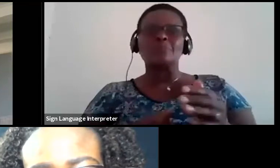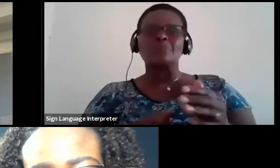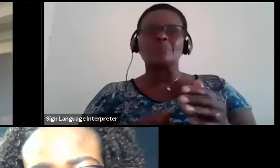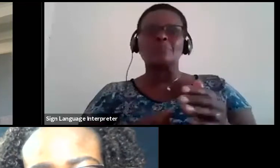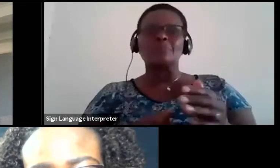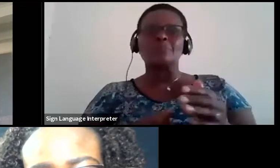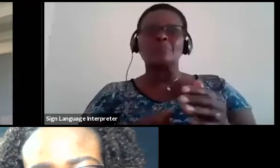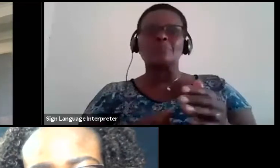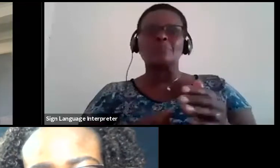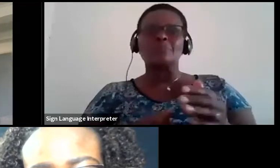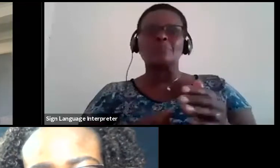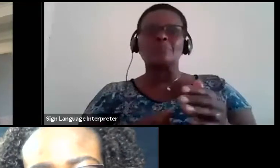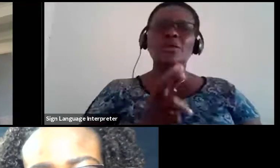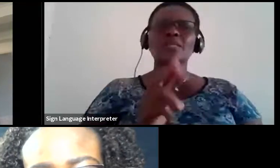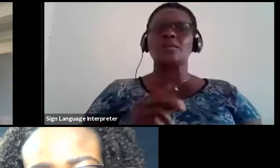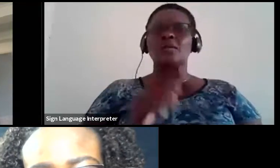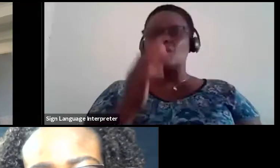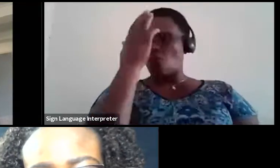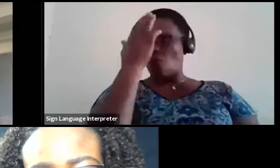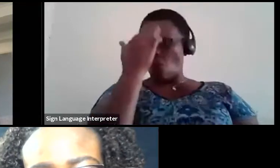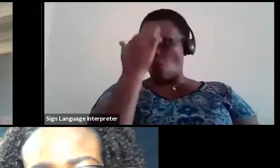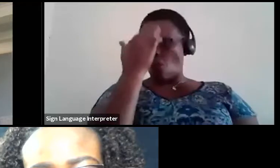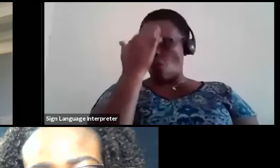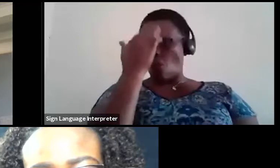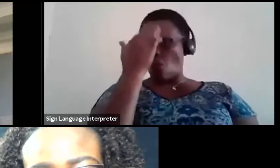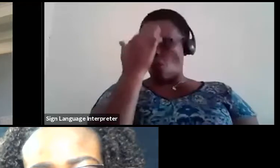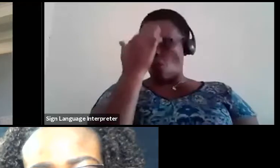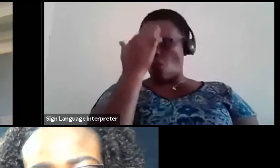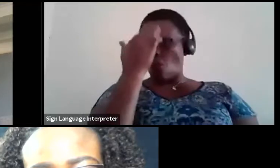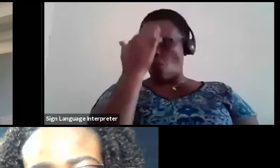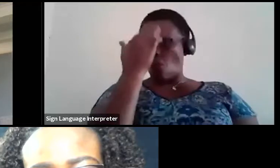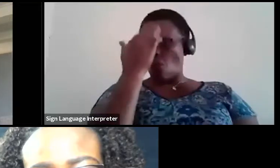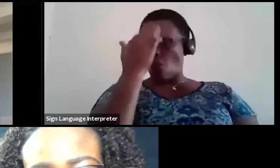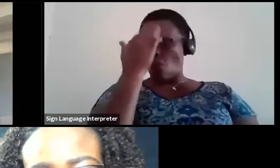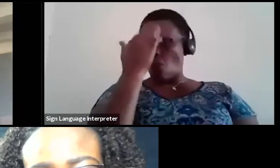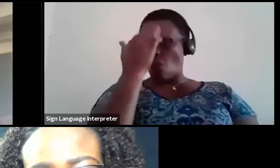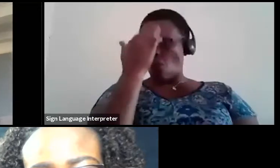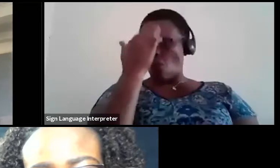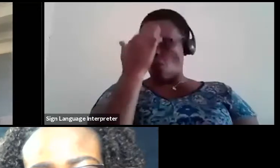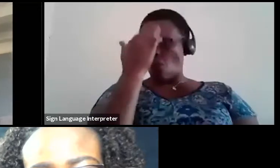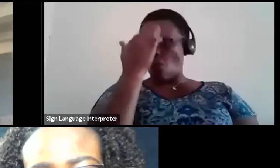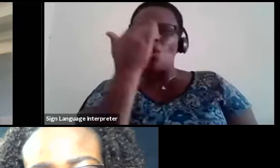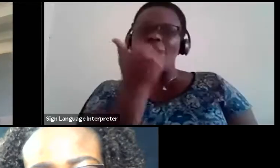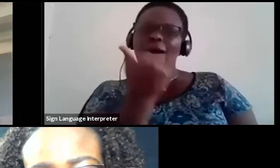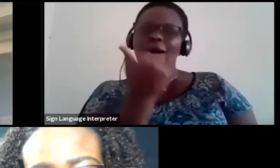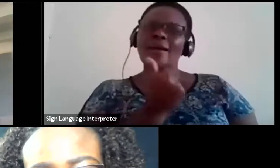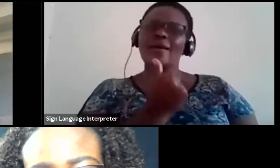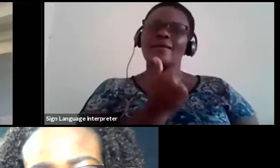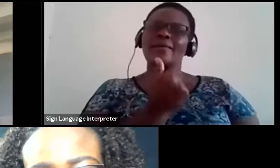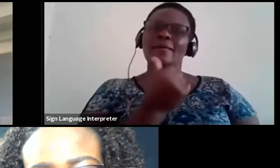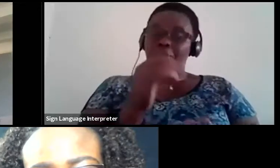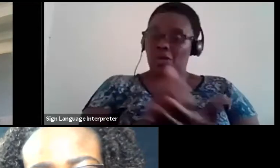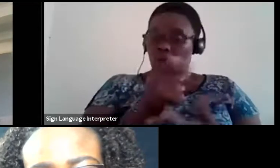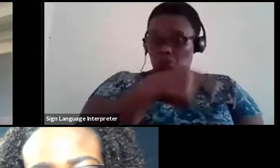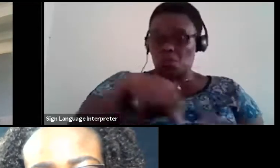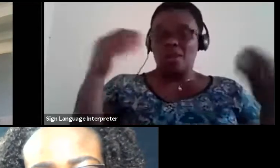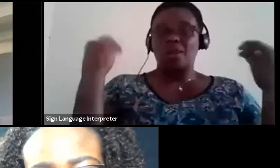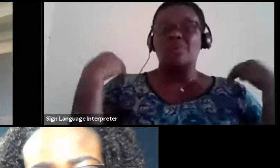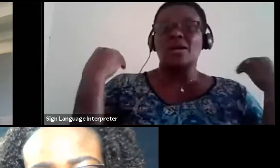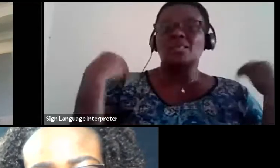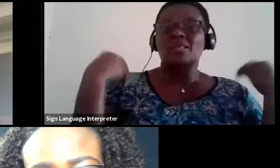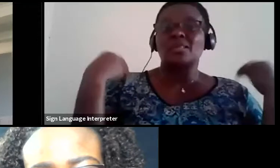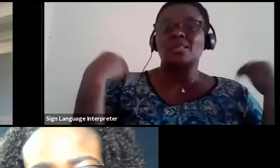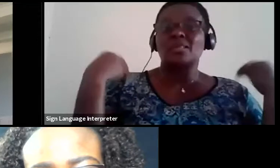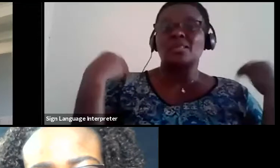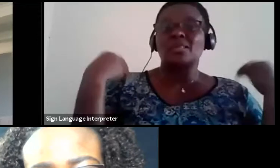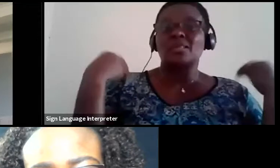produce? Second of all, is it that we don't have enough resources to produce these resources? Then what can be done about it? Those are the